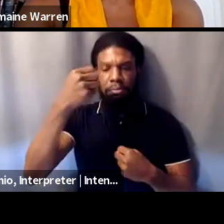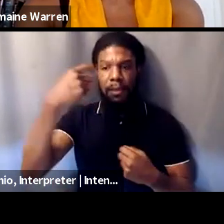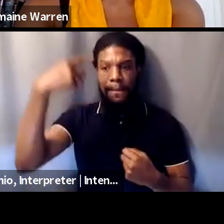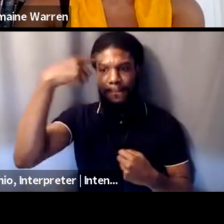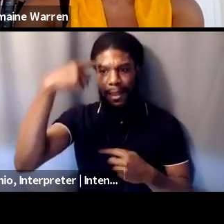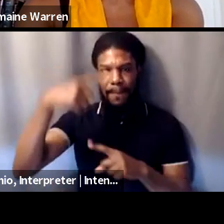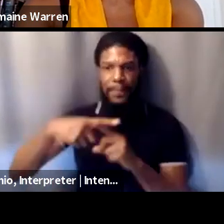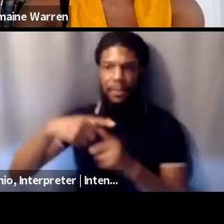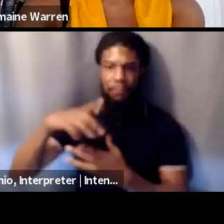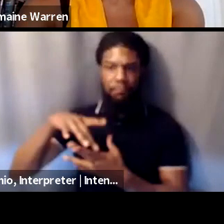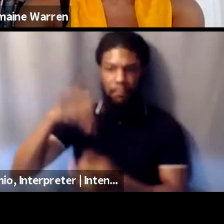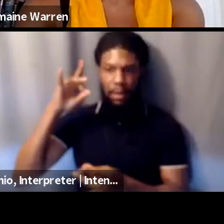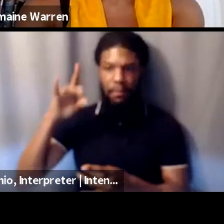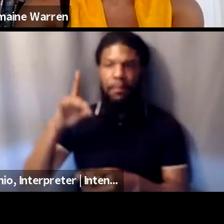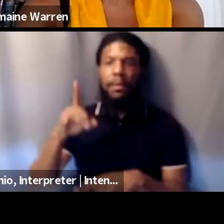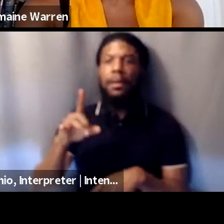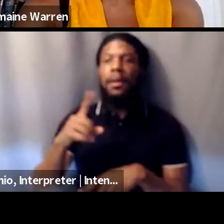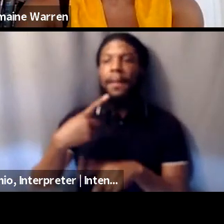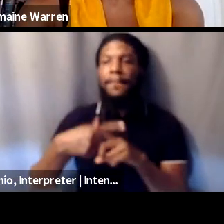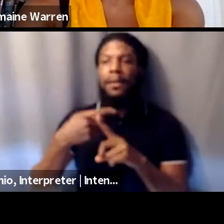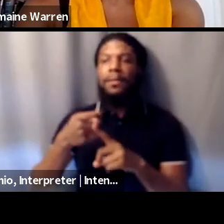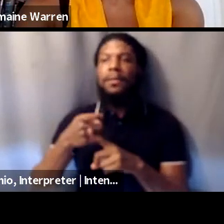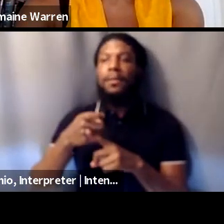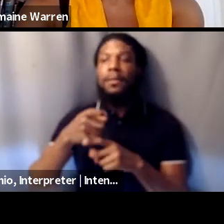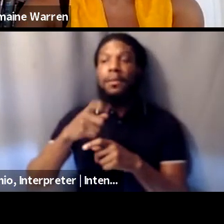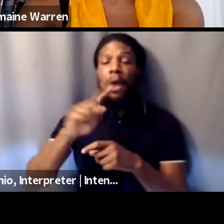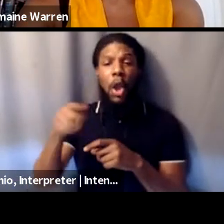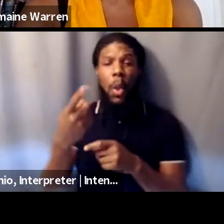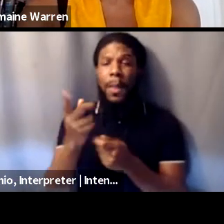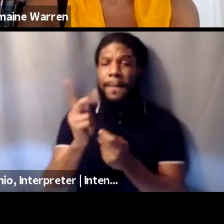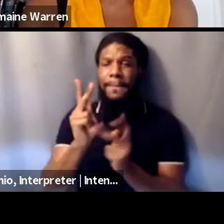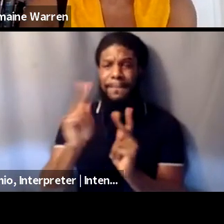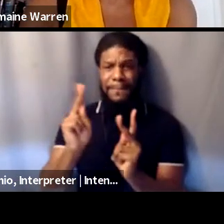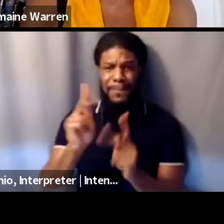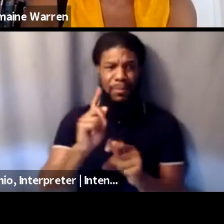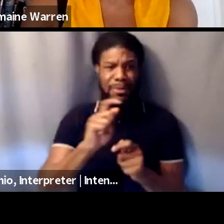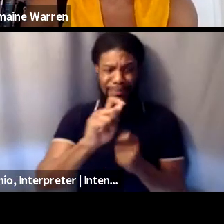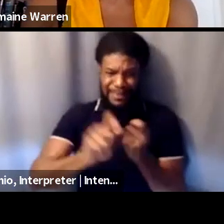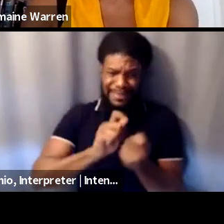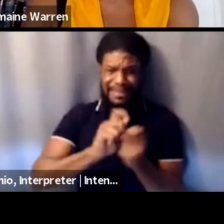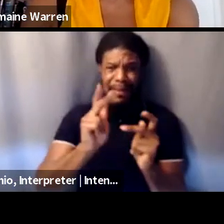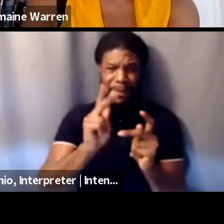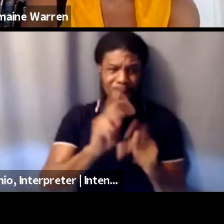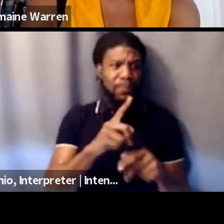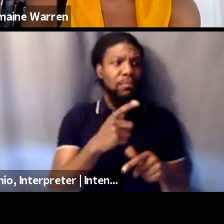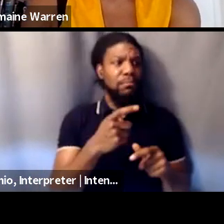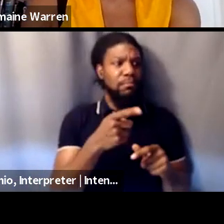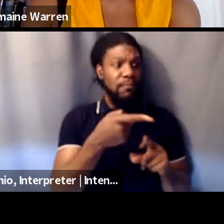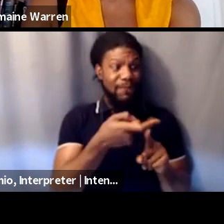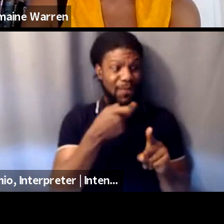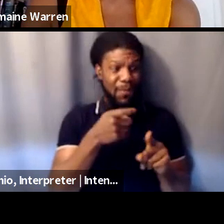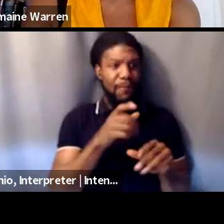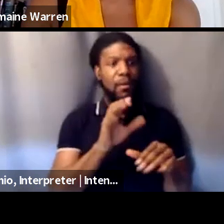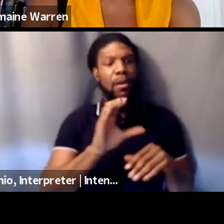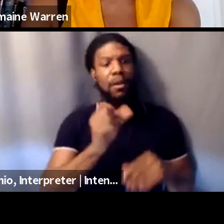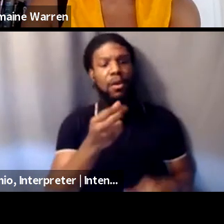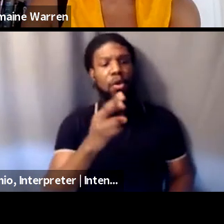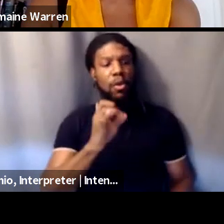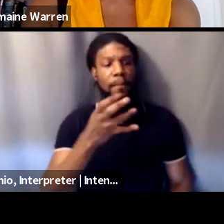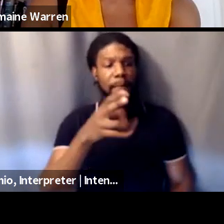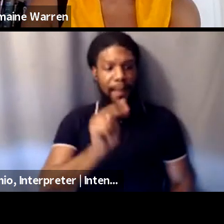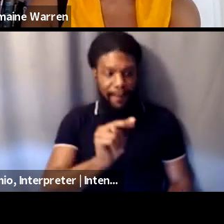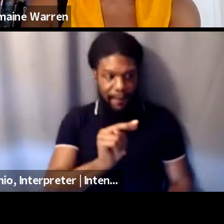of, you know, in France Fanon, and like in the people who come out of the Caribbean and have developed this thought for us and we continue to add on